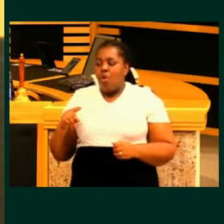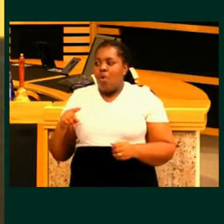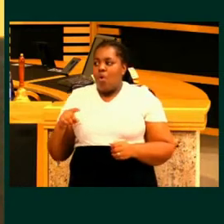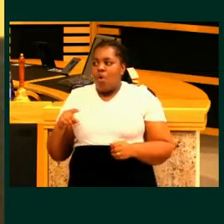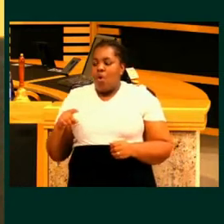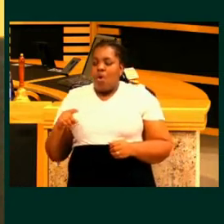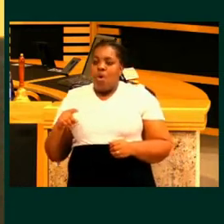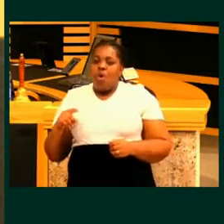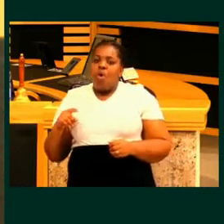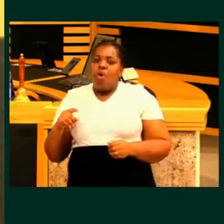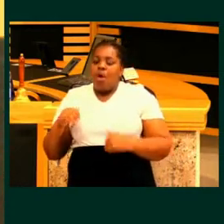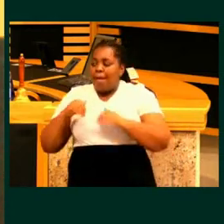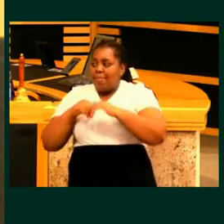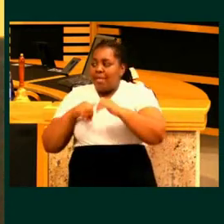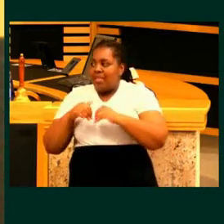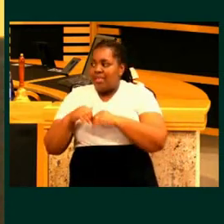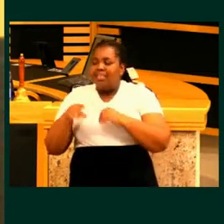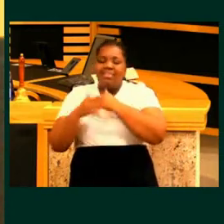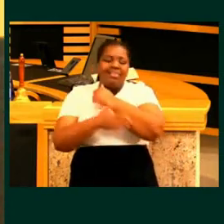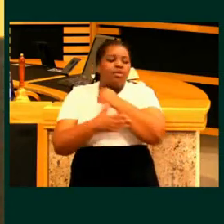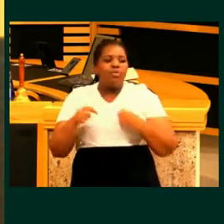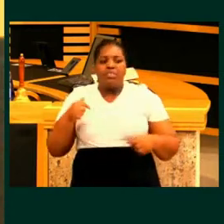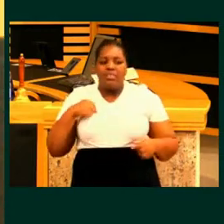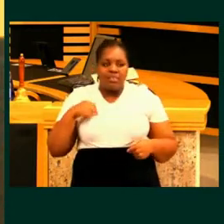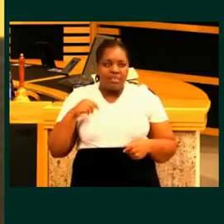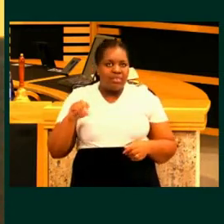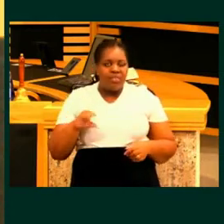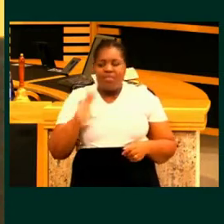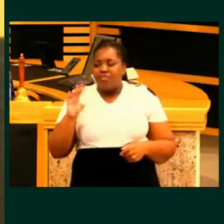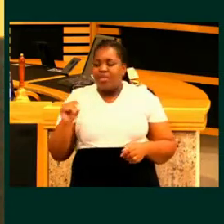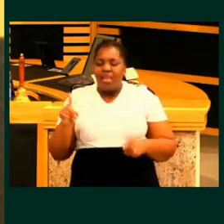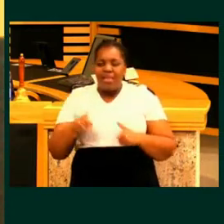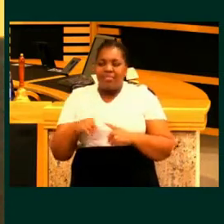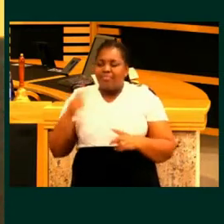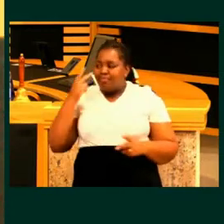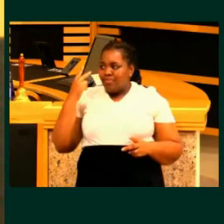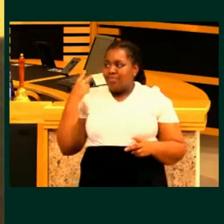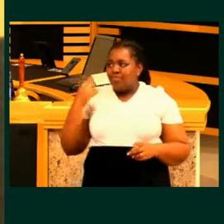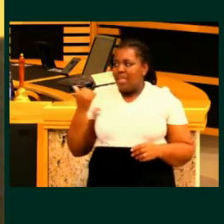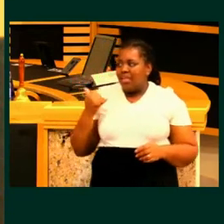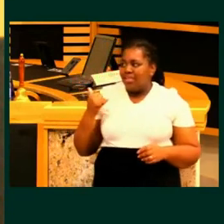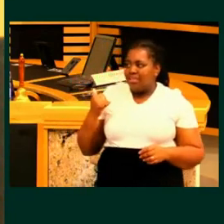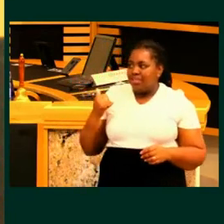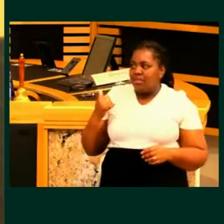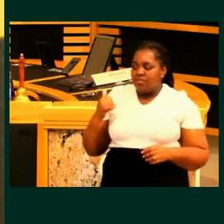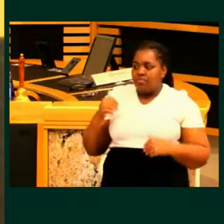regime roads in the country still reflects racial